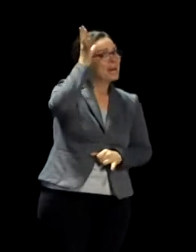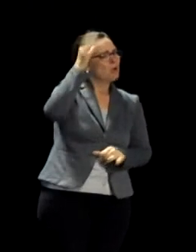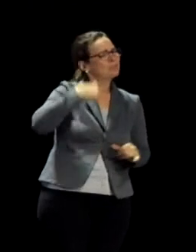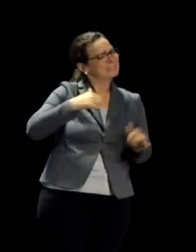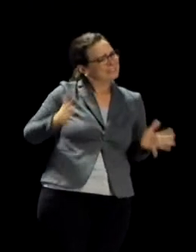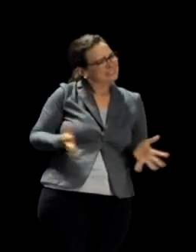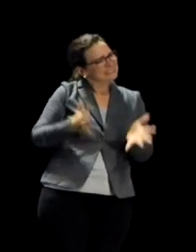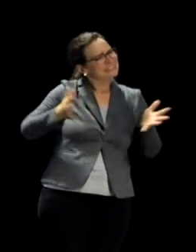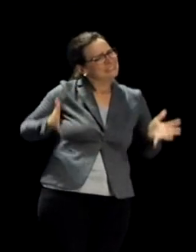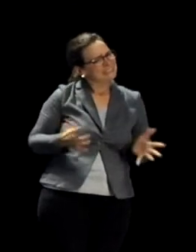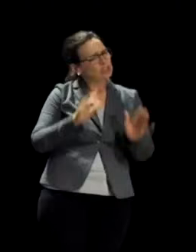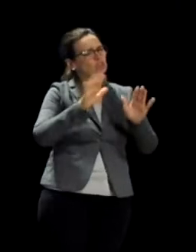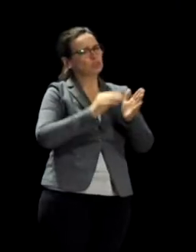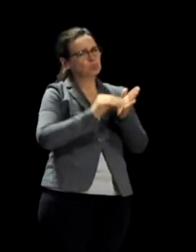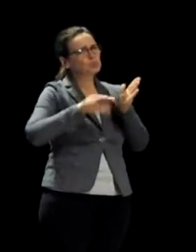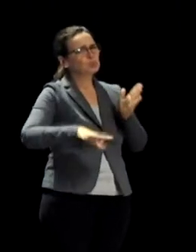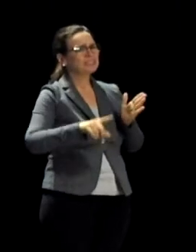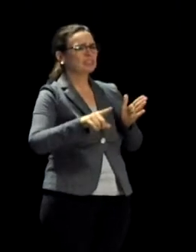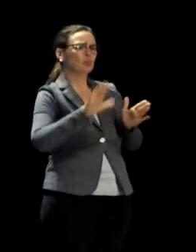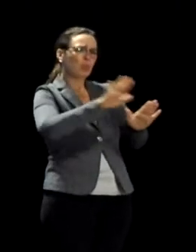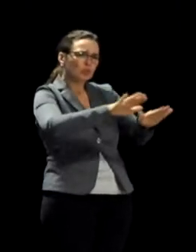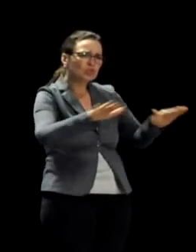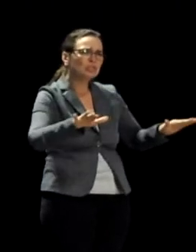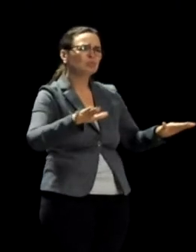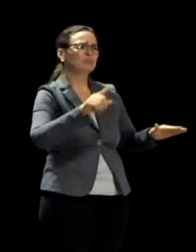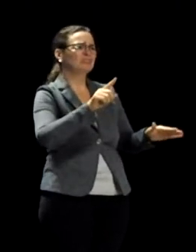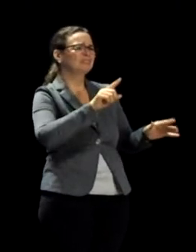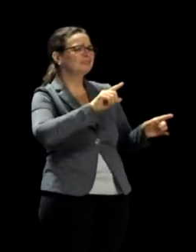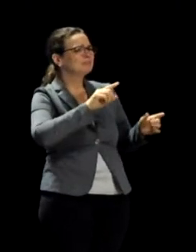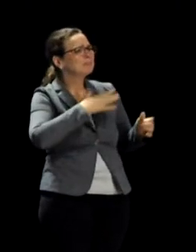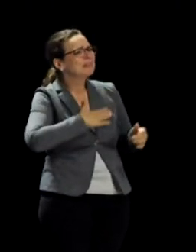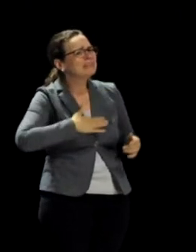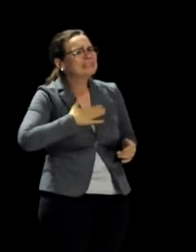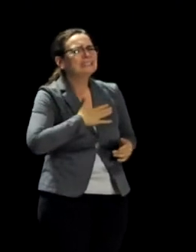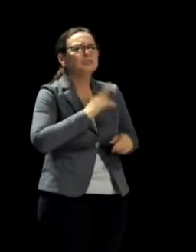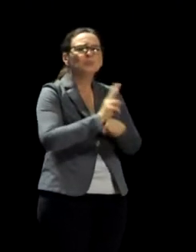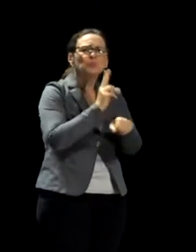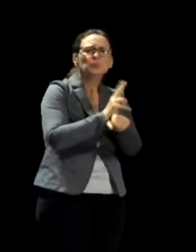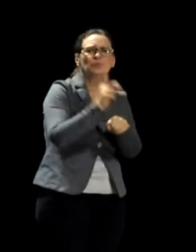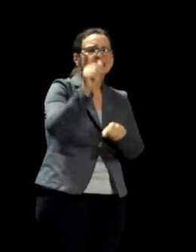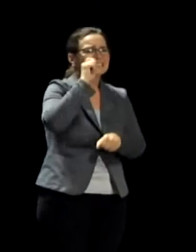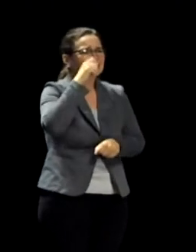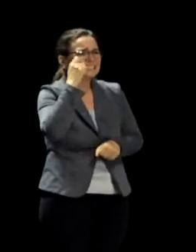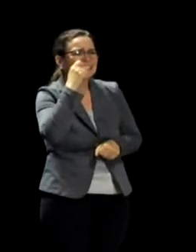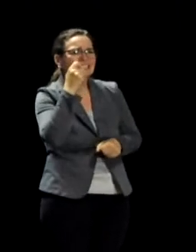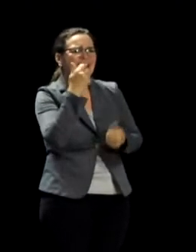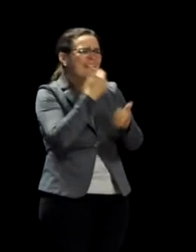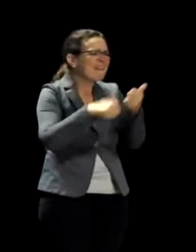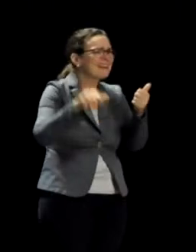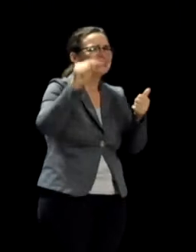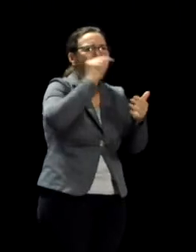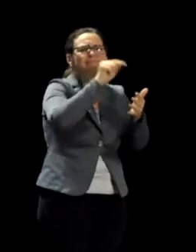tested, either at your primary care provider or we're doing universal testing at our sites.